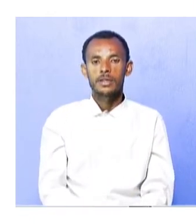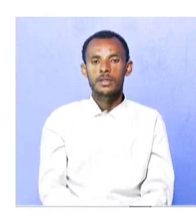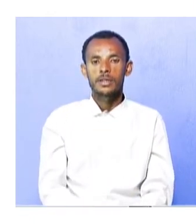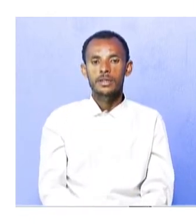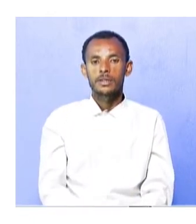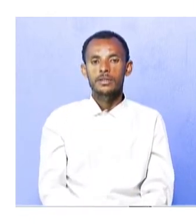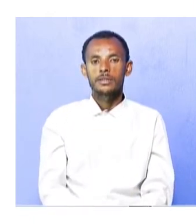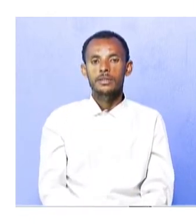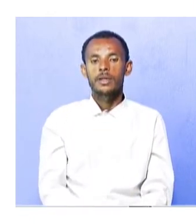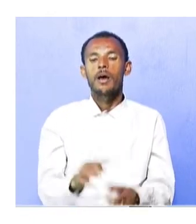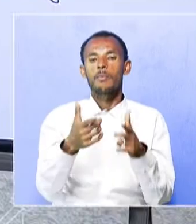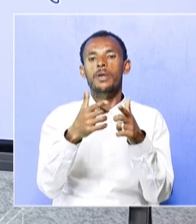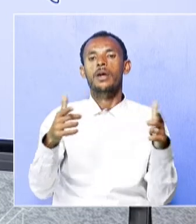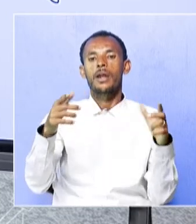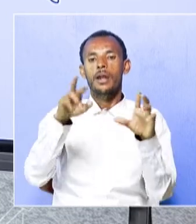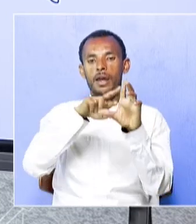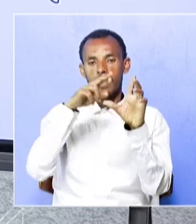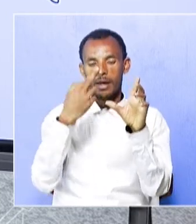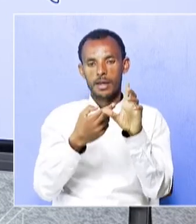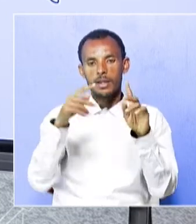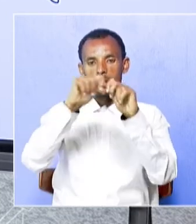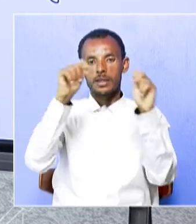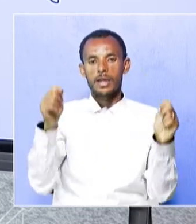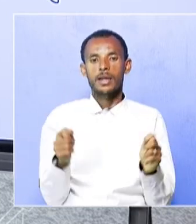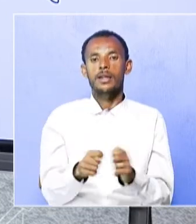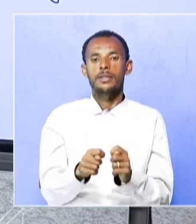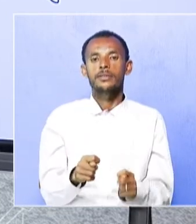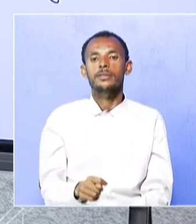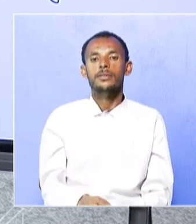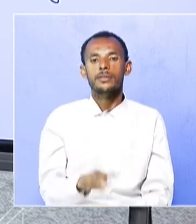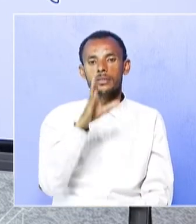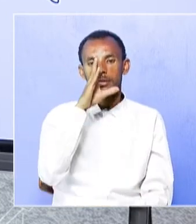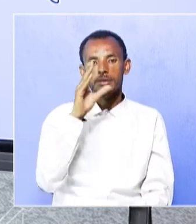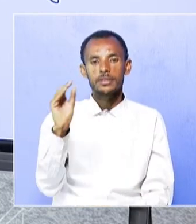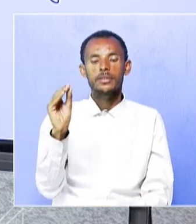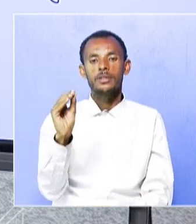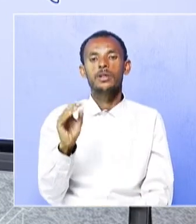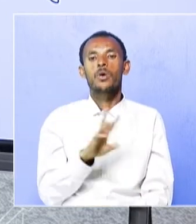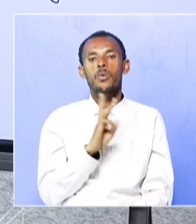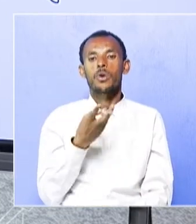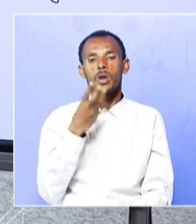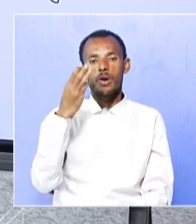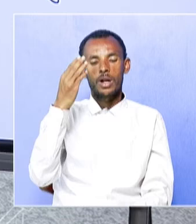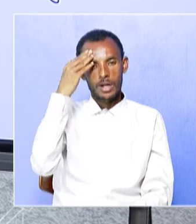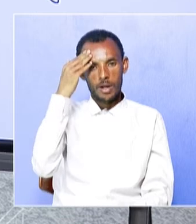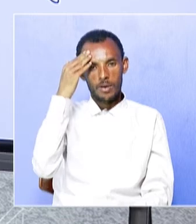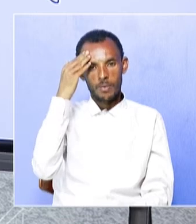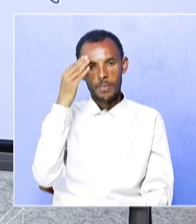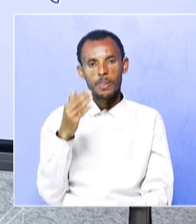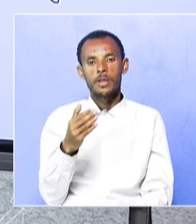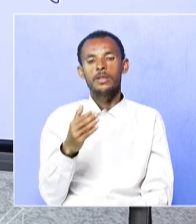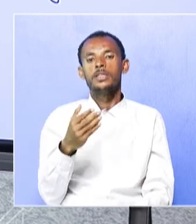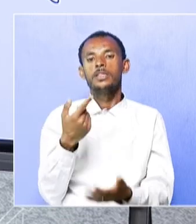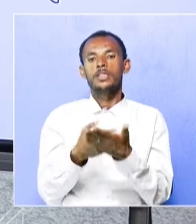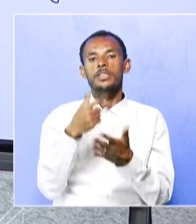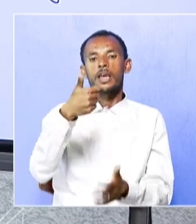ABC, the bigger right angle triangle. Take this bigger triangle, and we have already taken